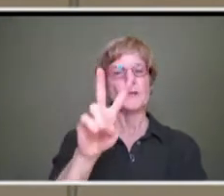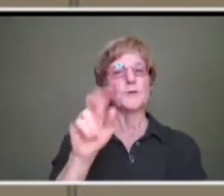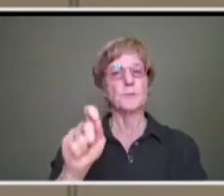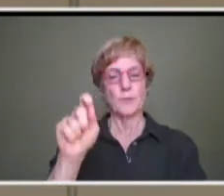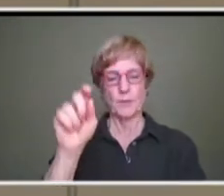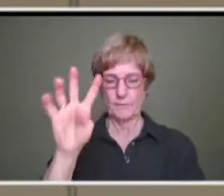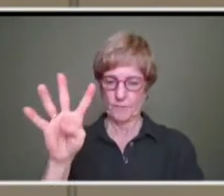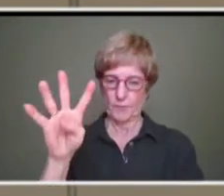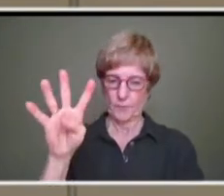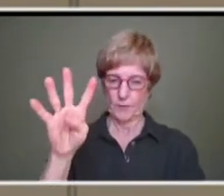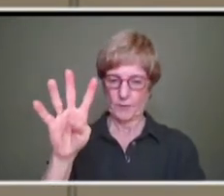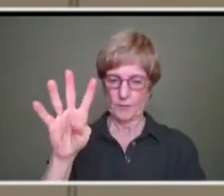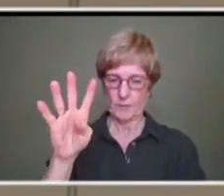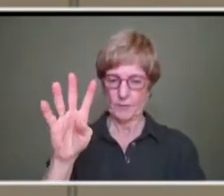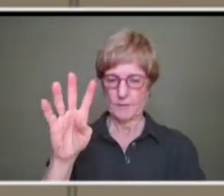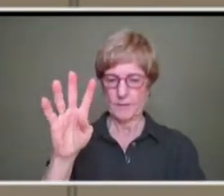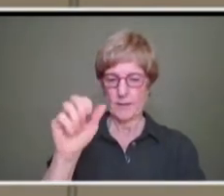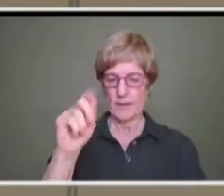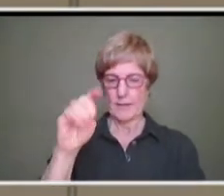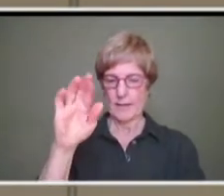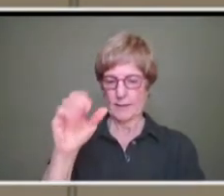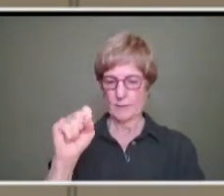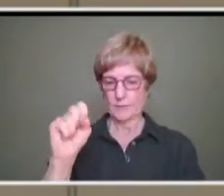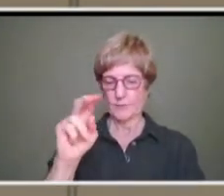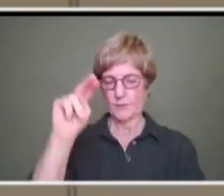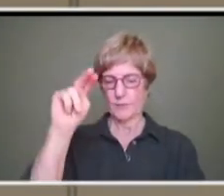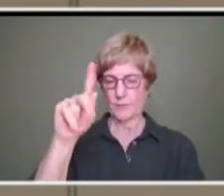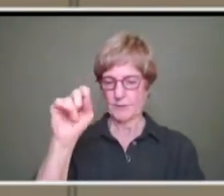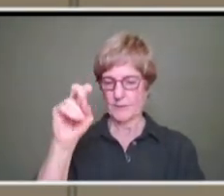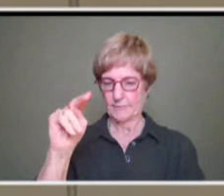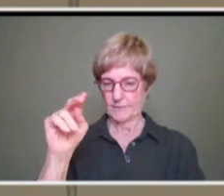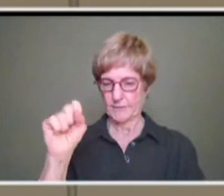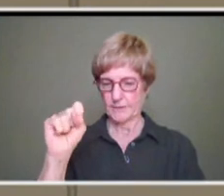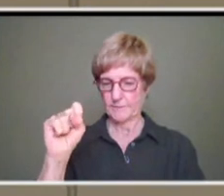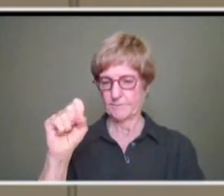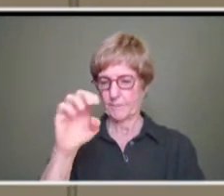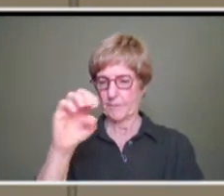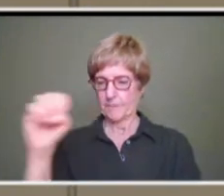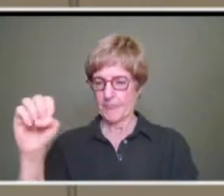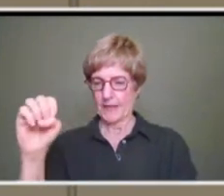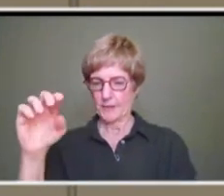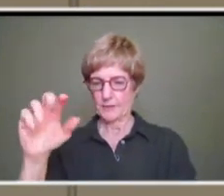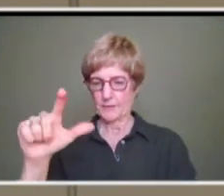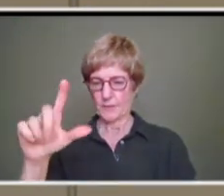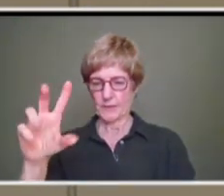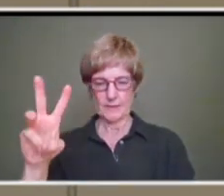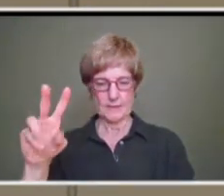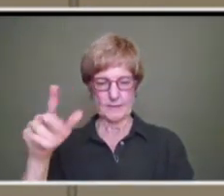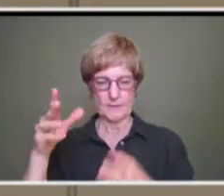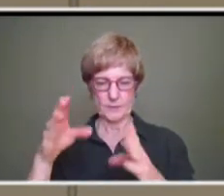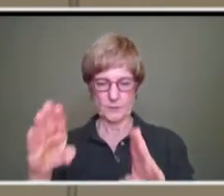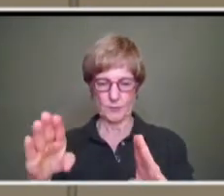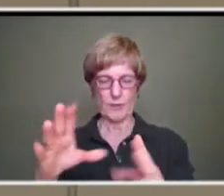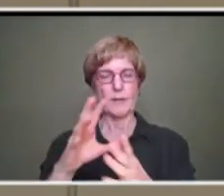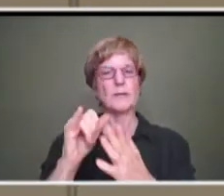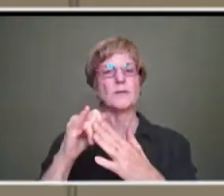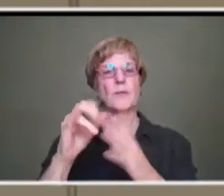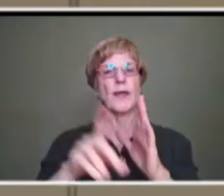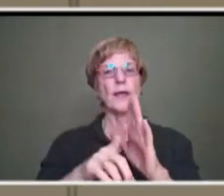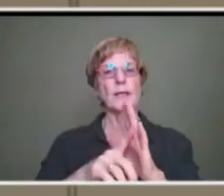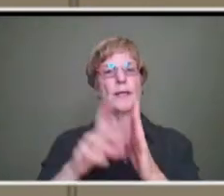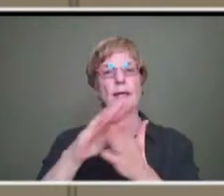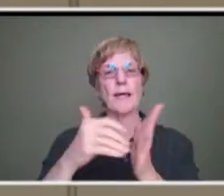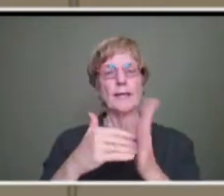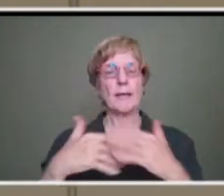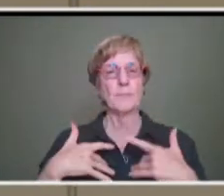26th Street and south of North Brevard Street in Council district one miss Anderson's District the current zoning is todnc Transit oriented development neighborhood center and the